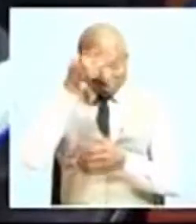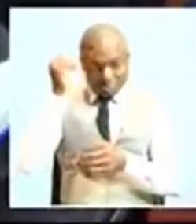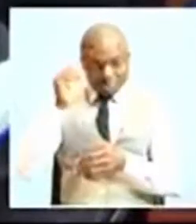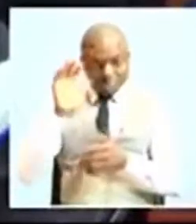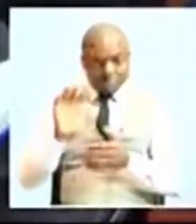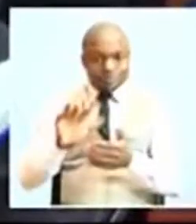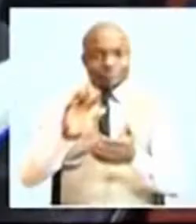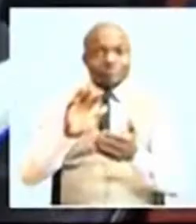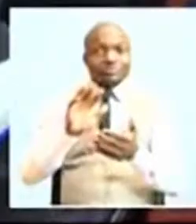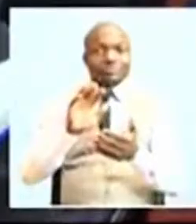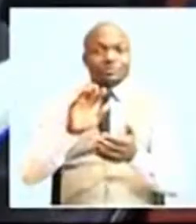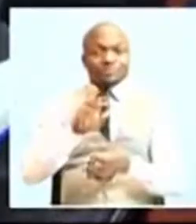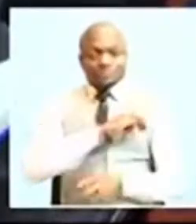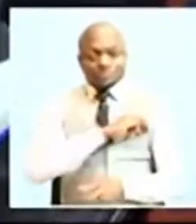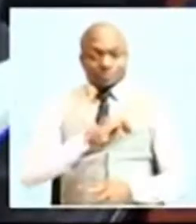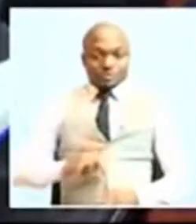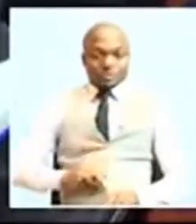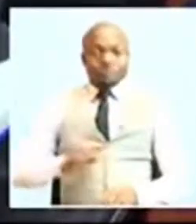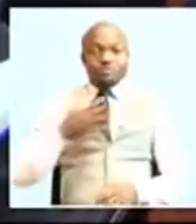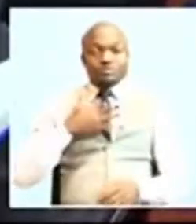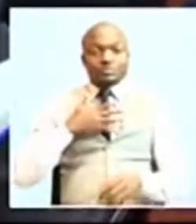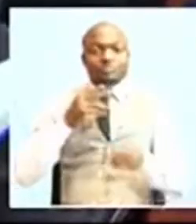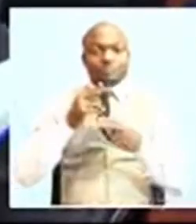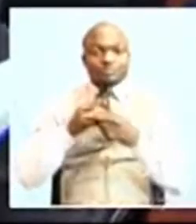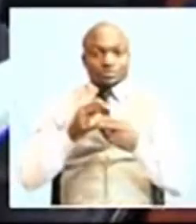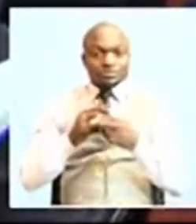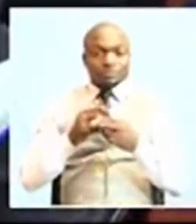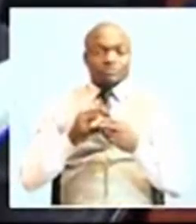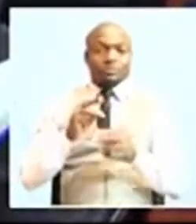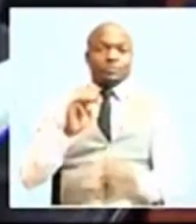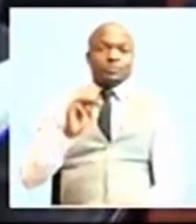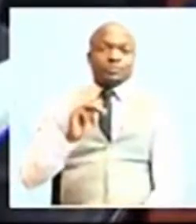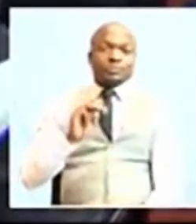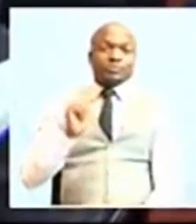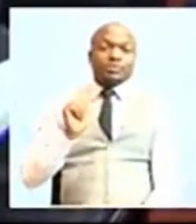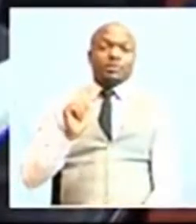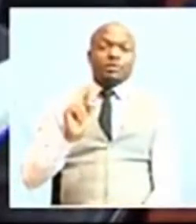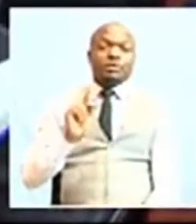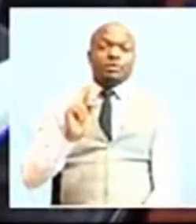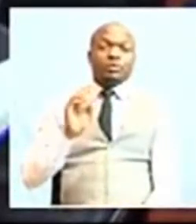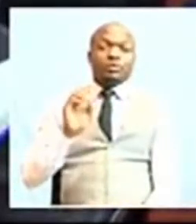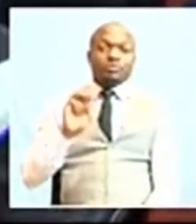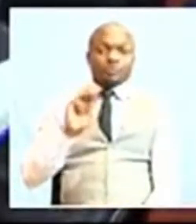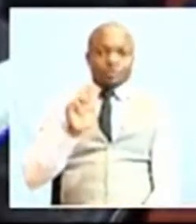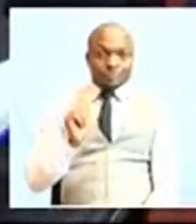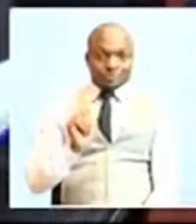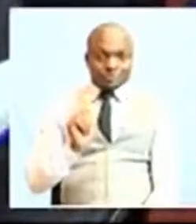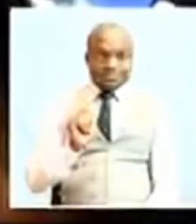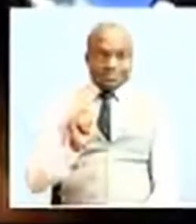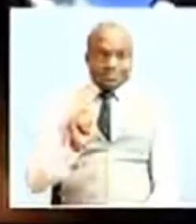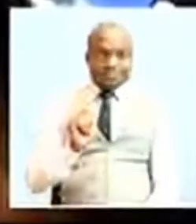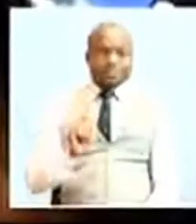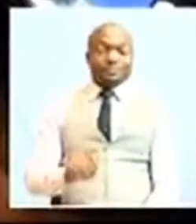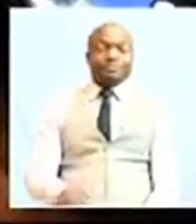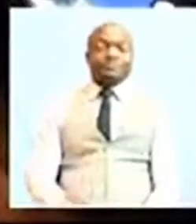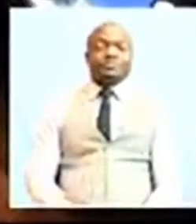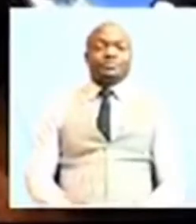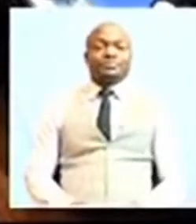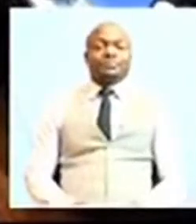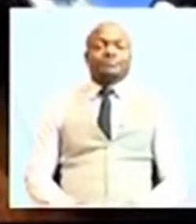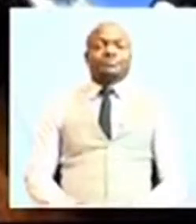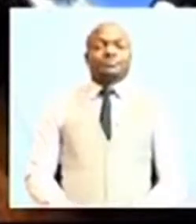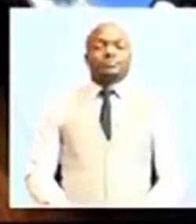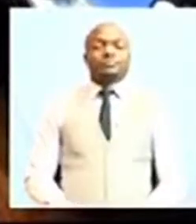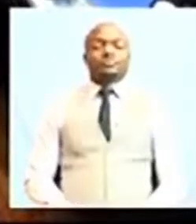members. My name is Mukoma Charles, Group Internal Auditor from SINAZONGWE Town Council. Thank you, Chair. You're welcome.